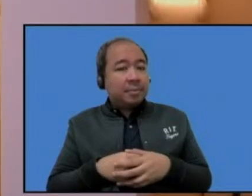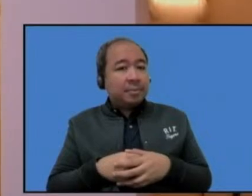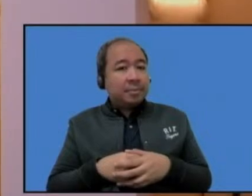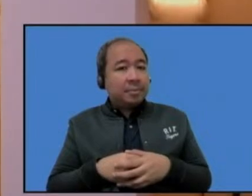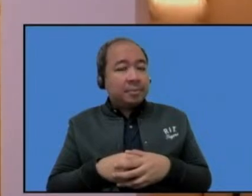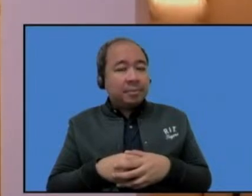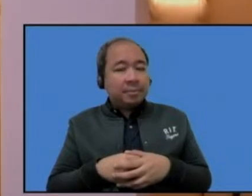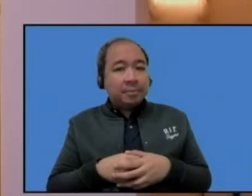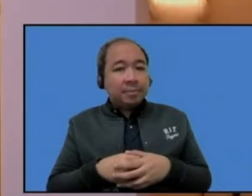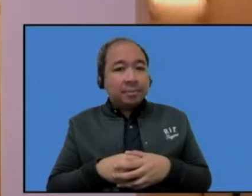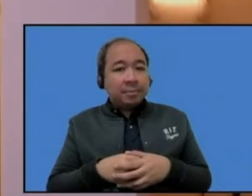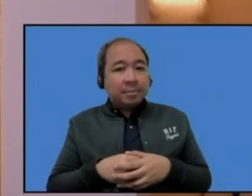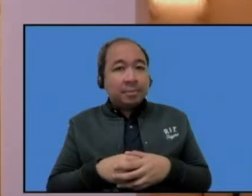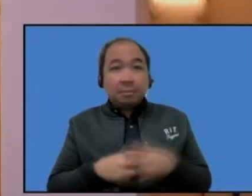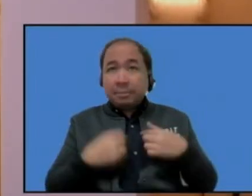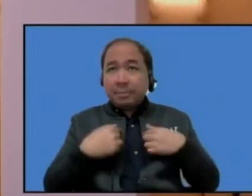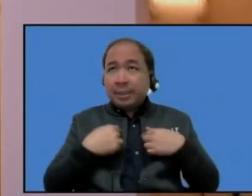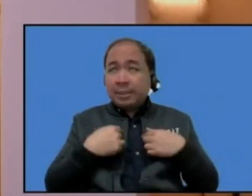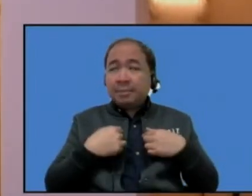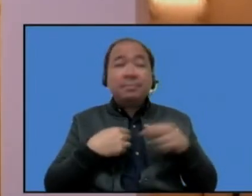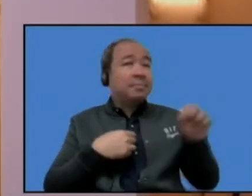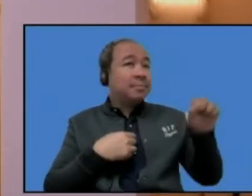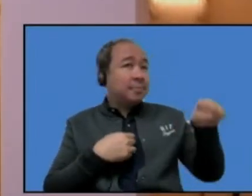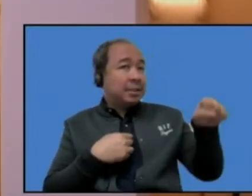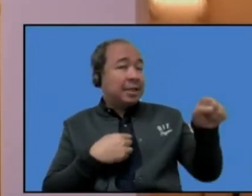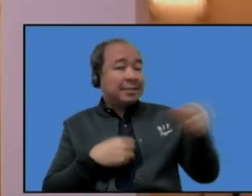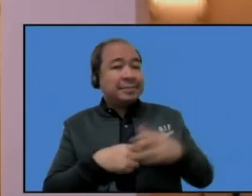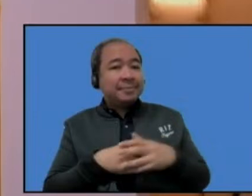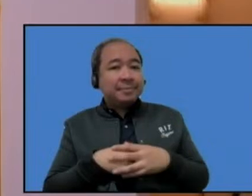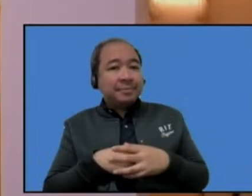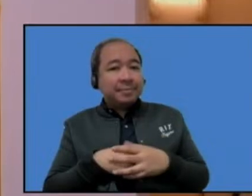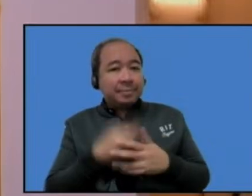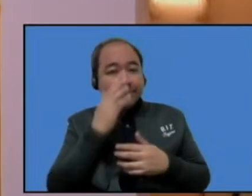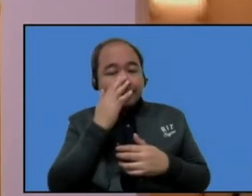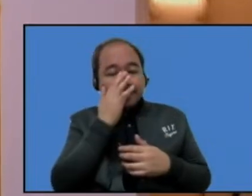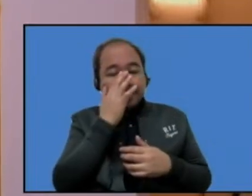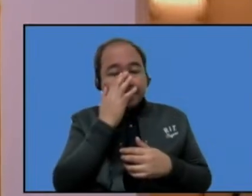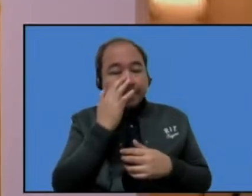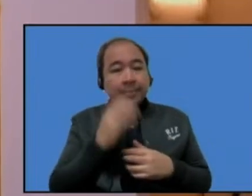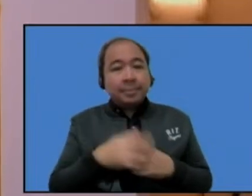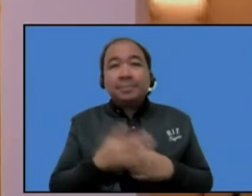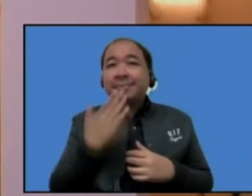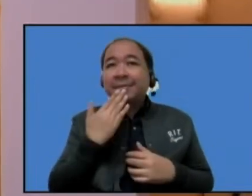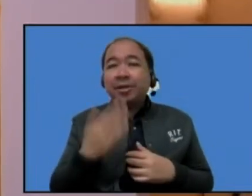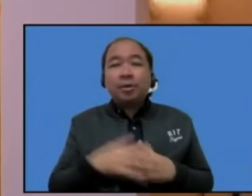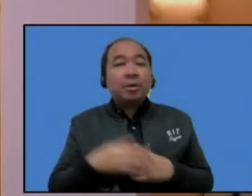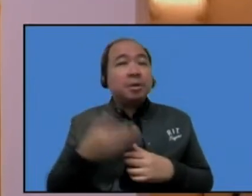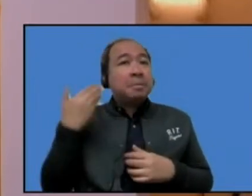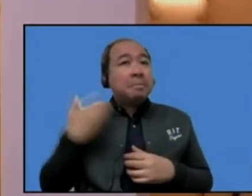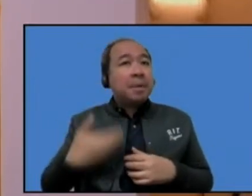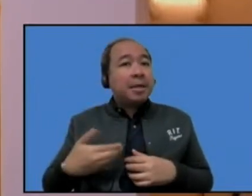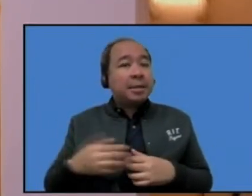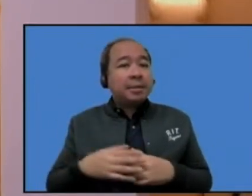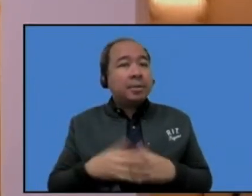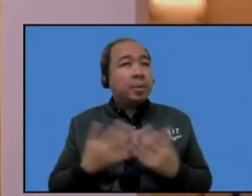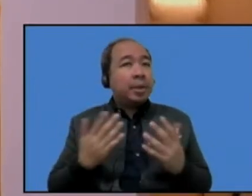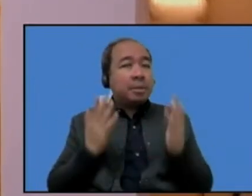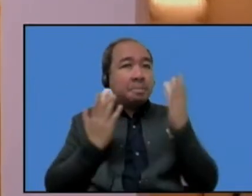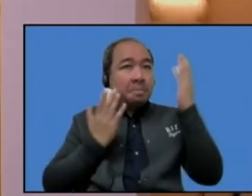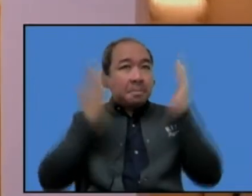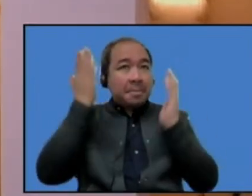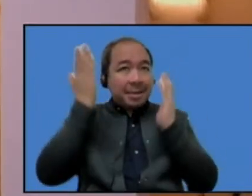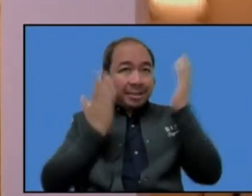Is it me? Yes. Yes. Okay, okay, thank you. Sumita from Our Journey, based in Malaysia.